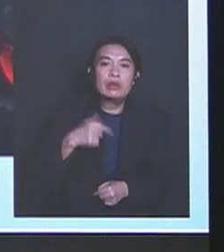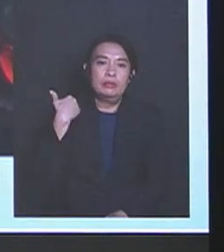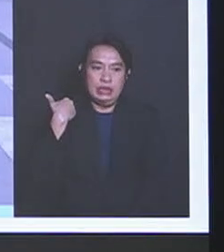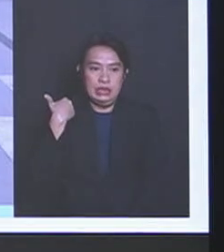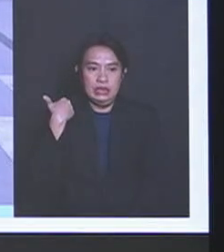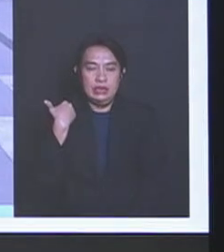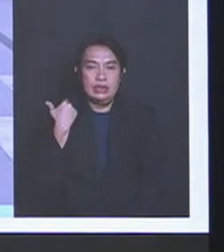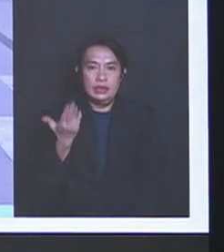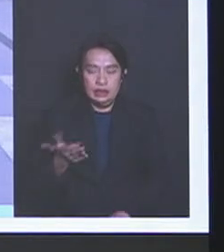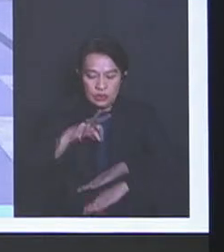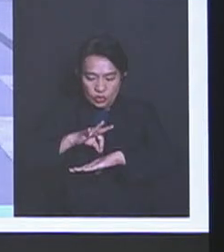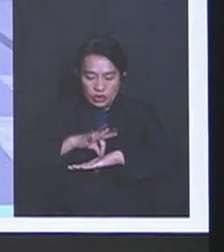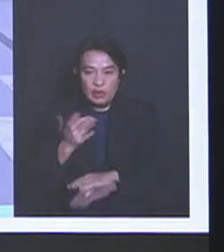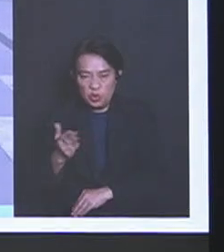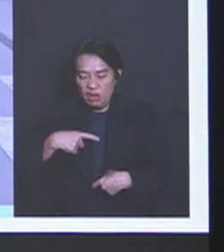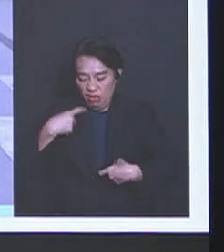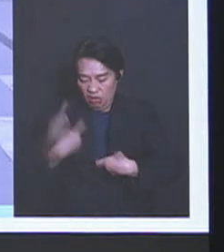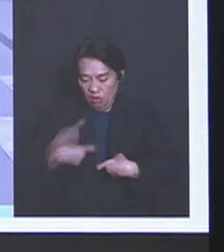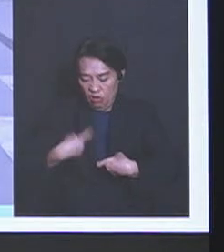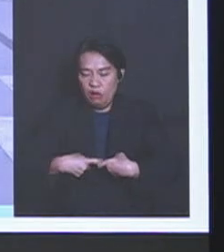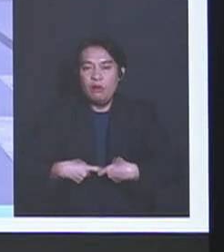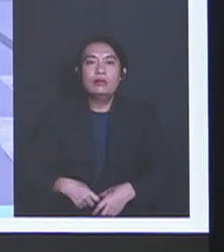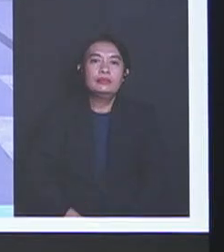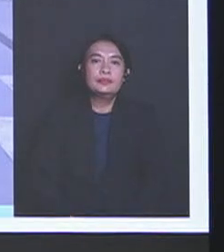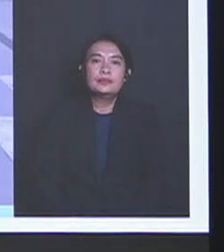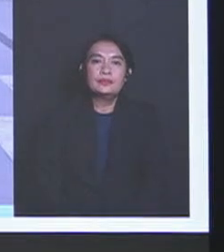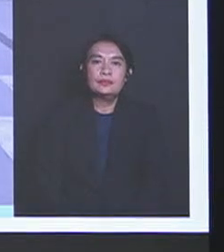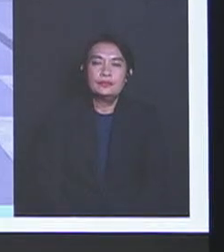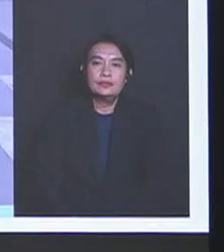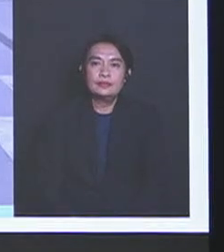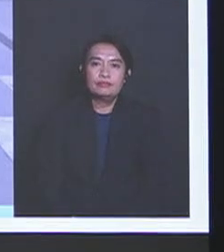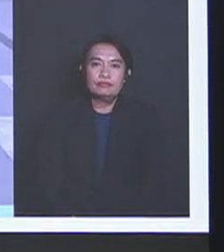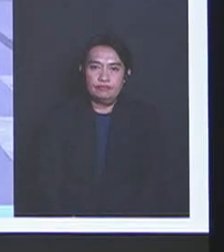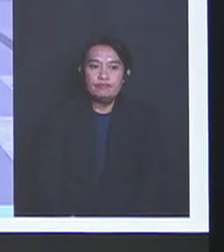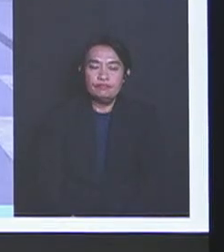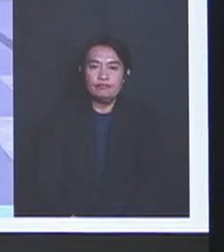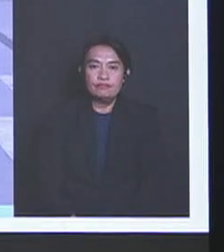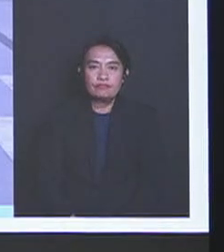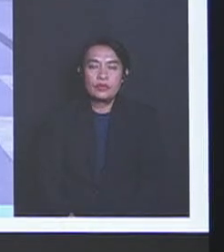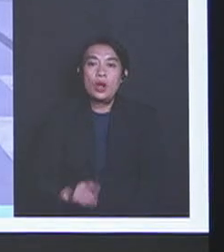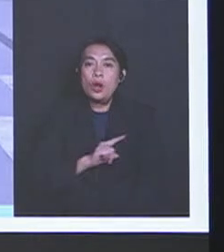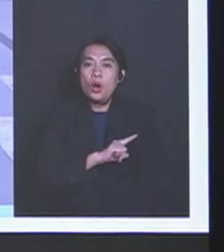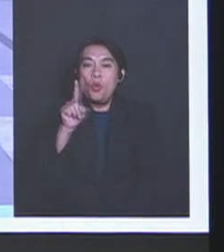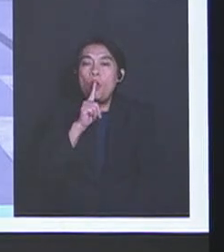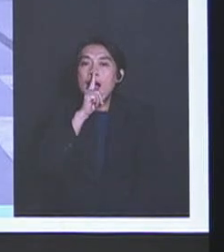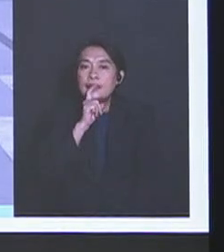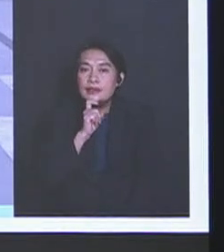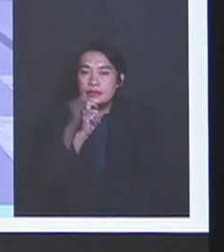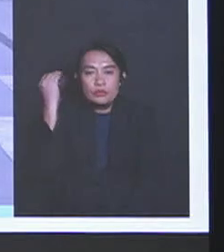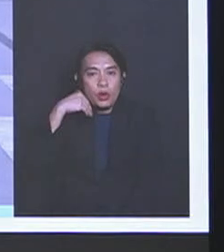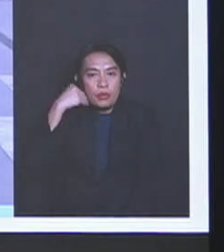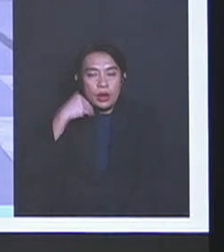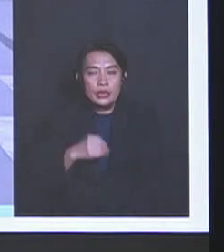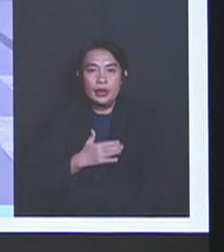out. So every Sunday I will have a group to cycling every Sunday to ensure